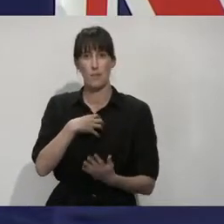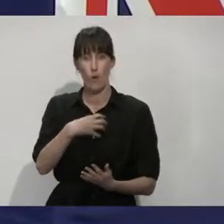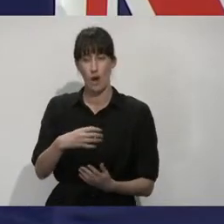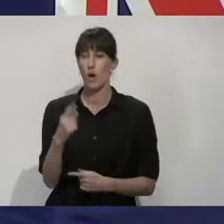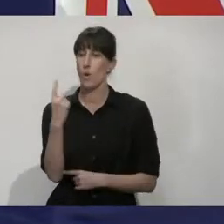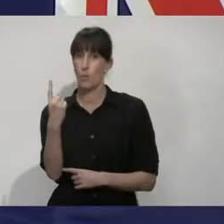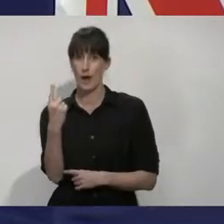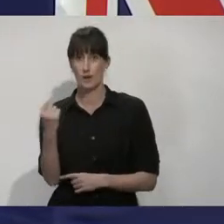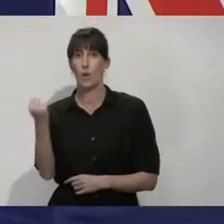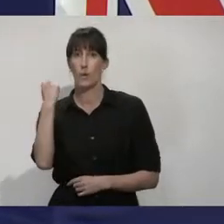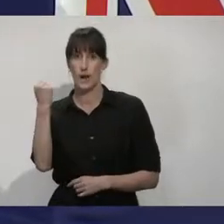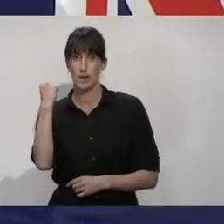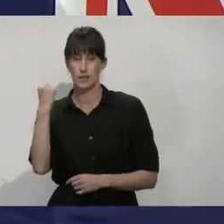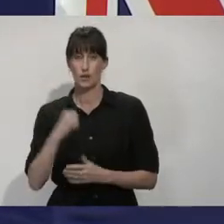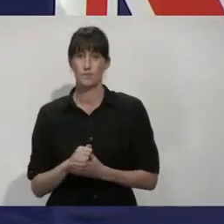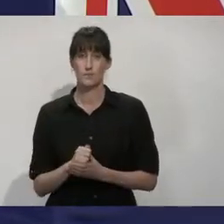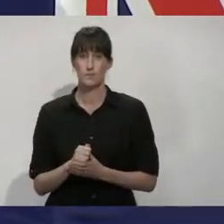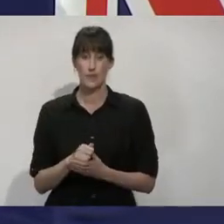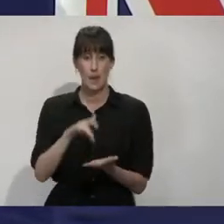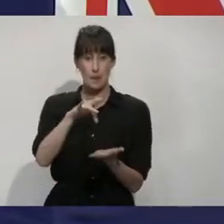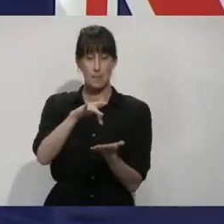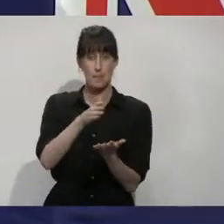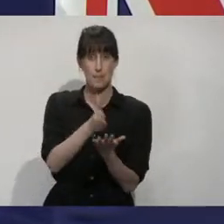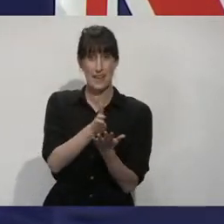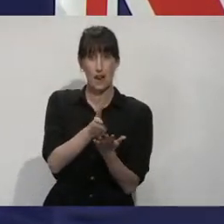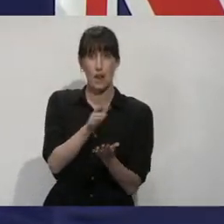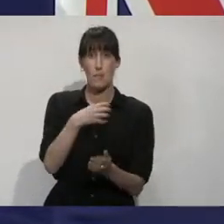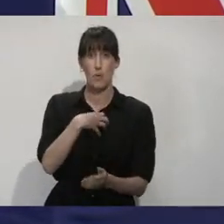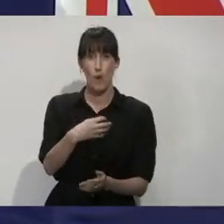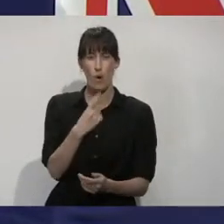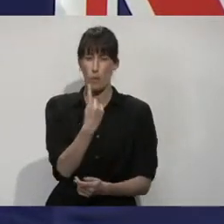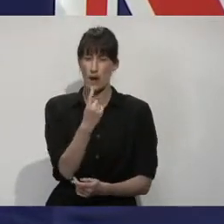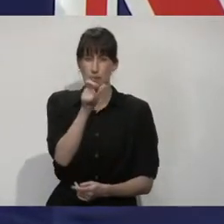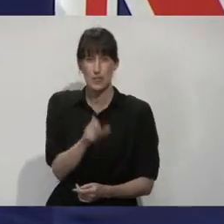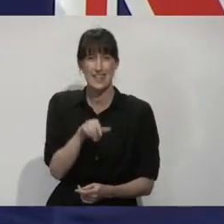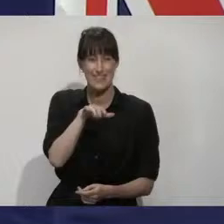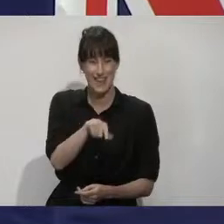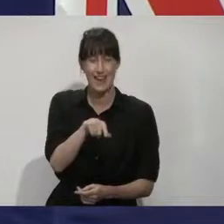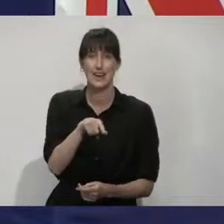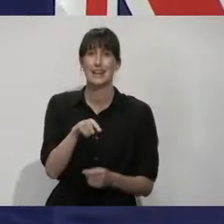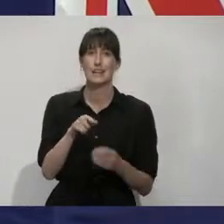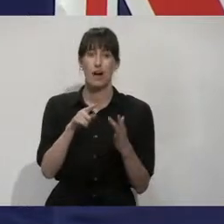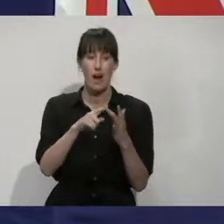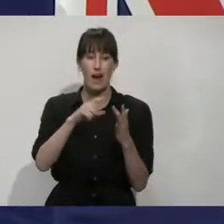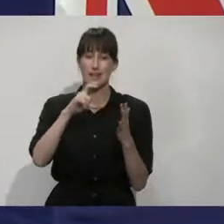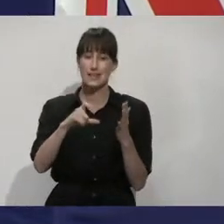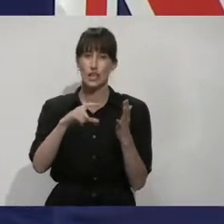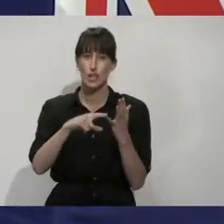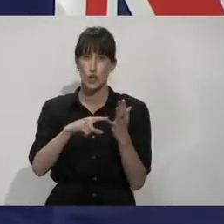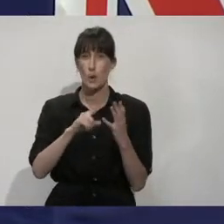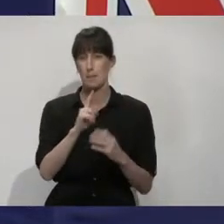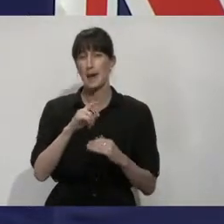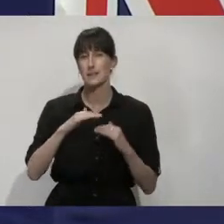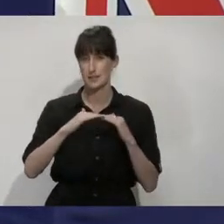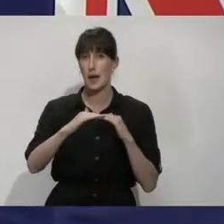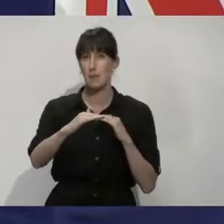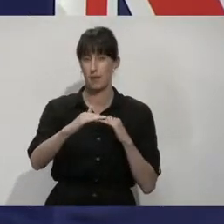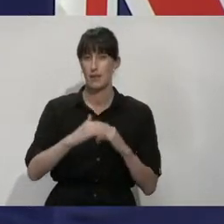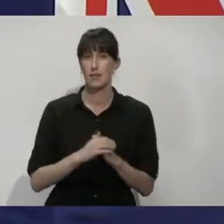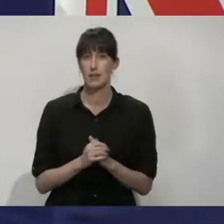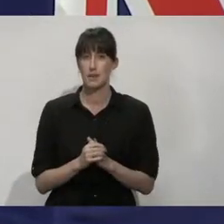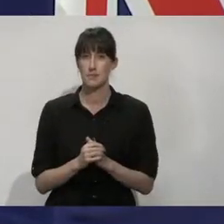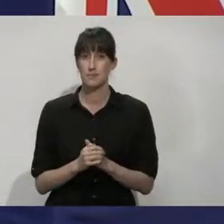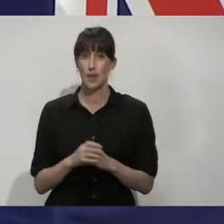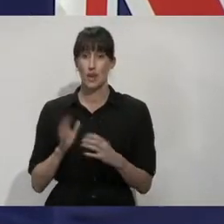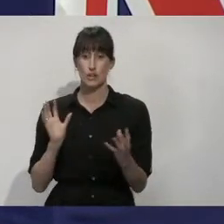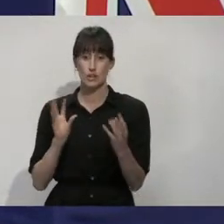Waikato. 1 of the cases in Middlemore is in intensive care in a stable condition. To date, 133